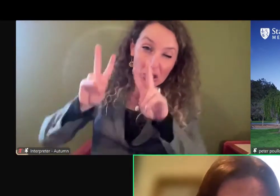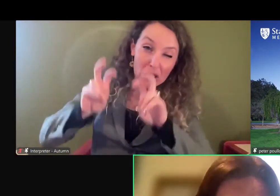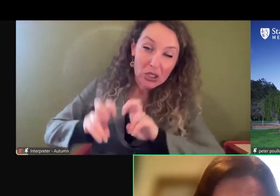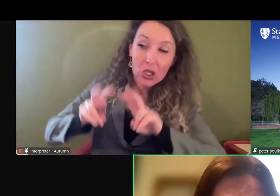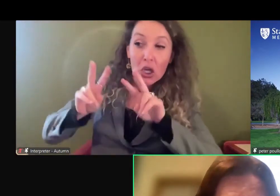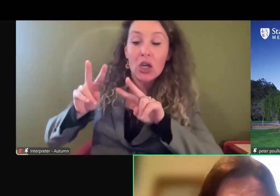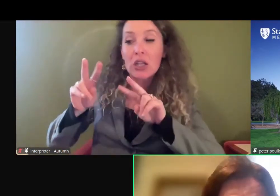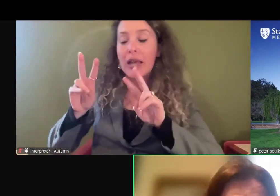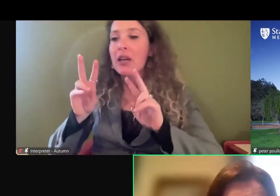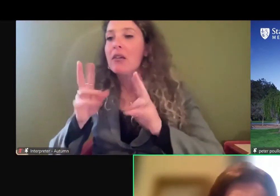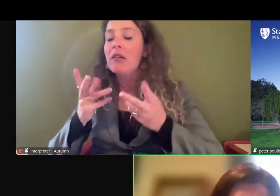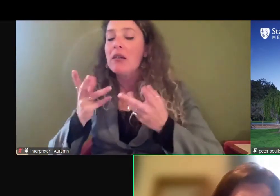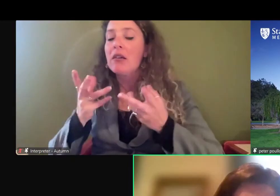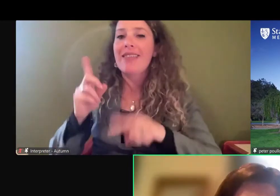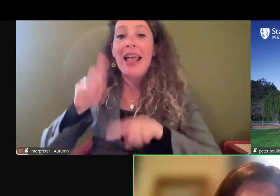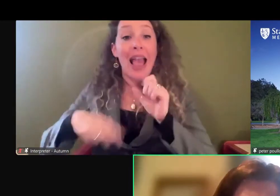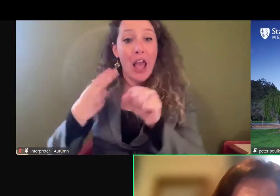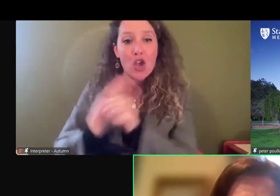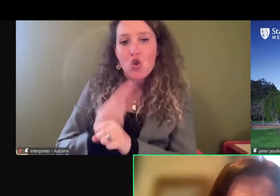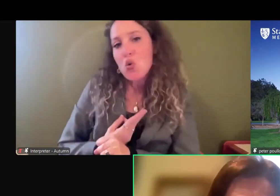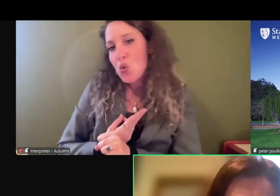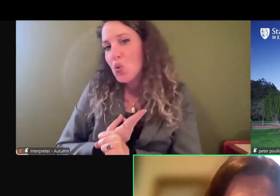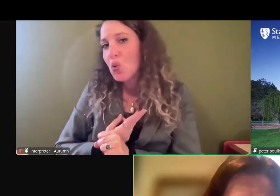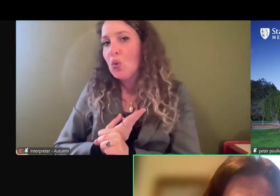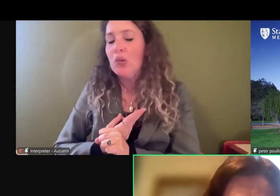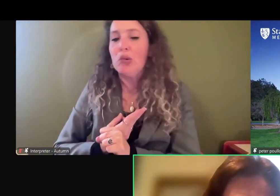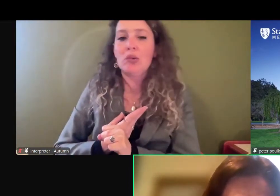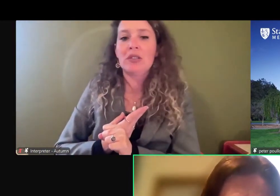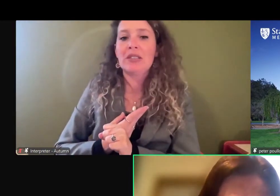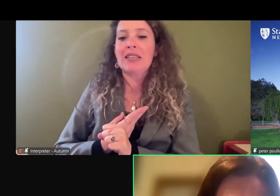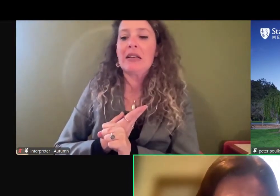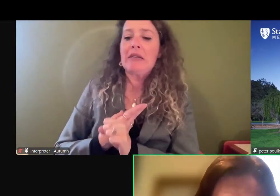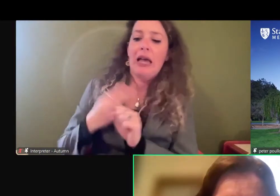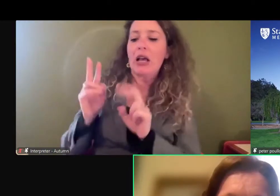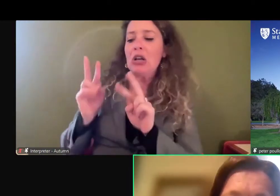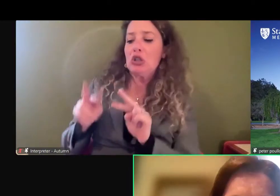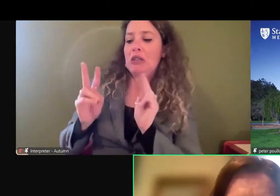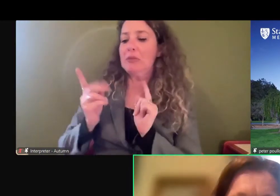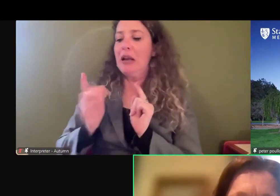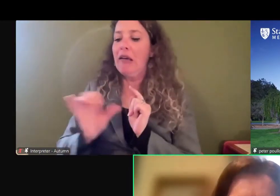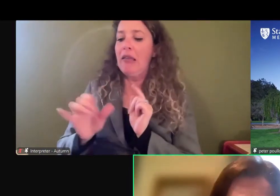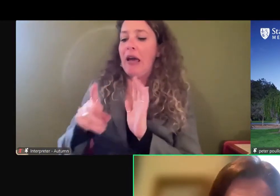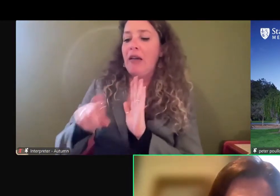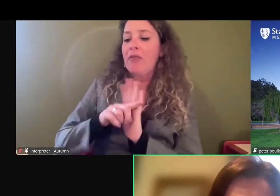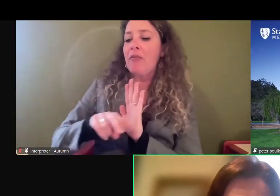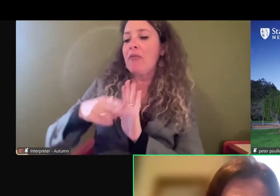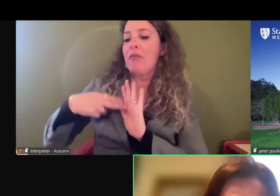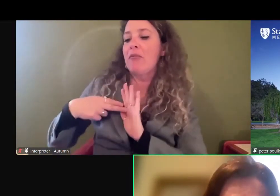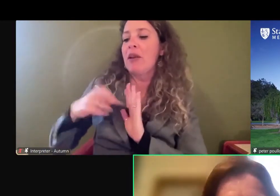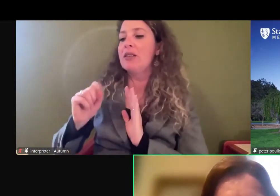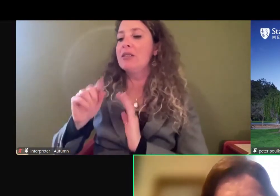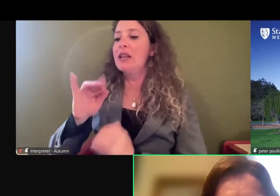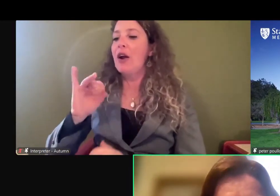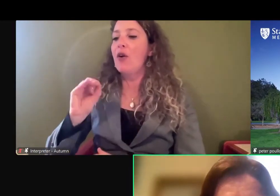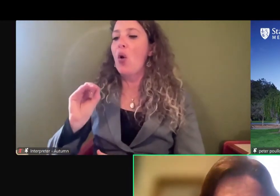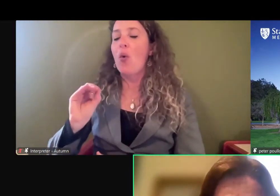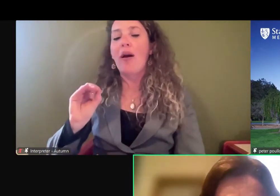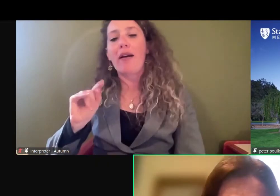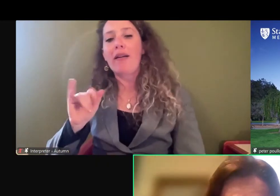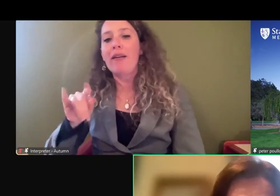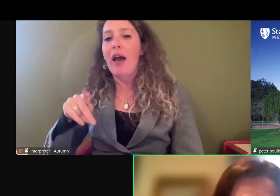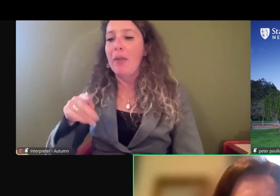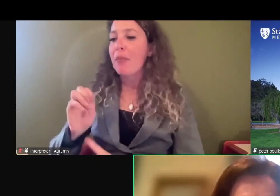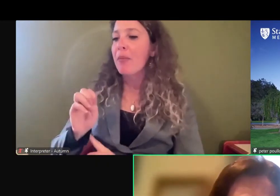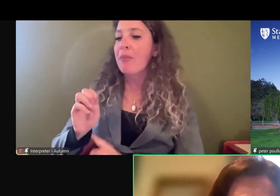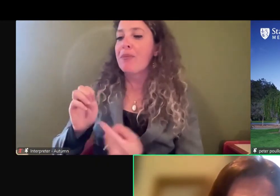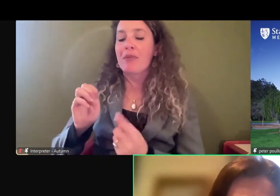judgment upon stereotypes about the worth of a disabled person or the quality of their life. So that is